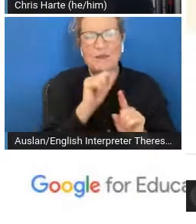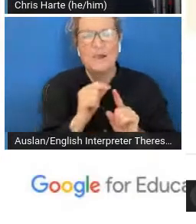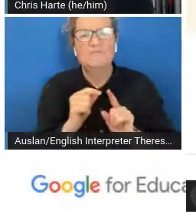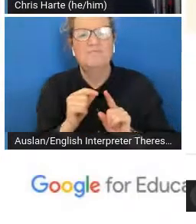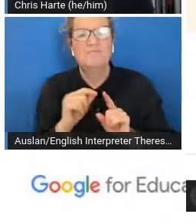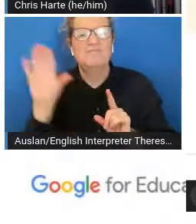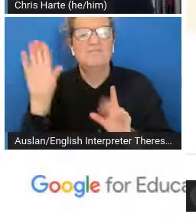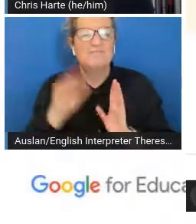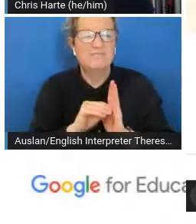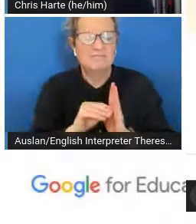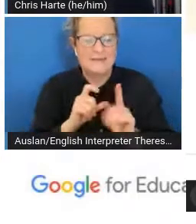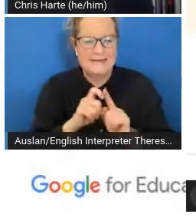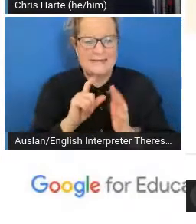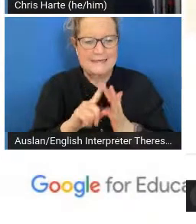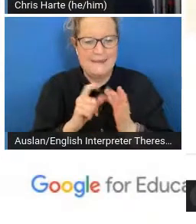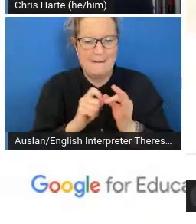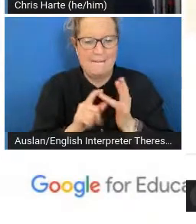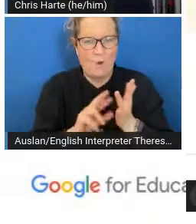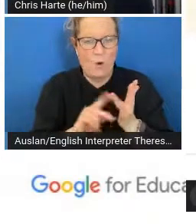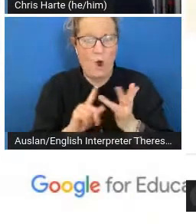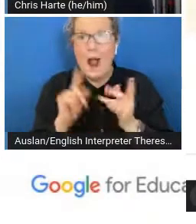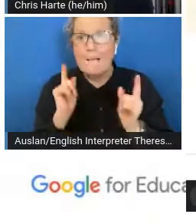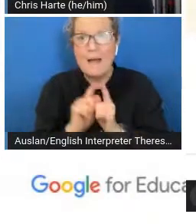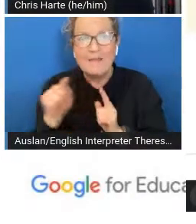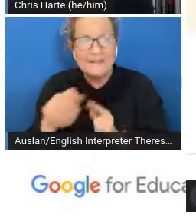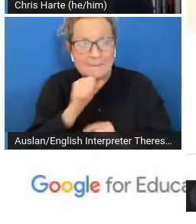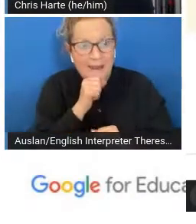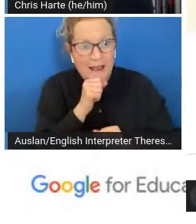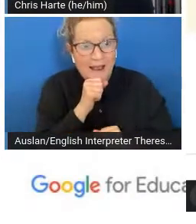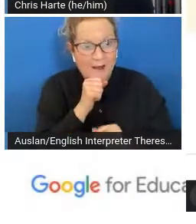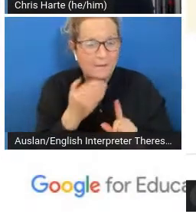it Debono. I met Debono, by the way, when I was in